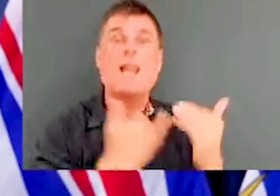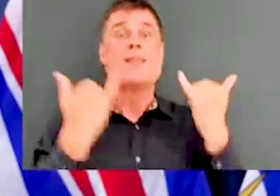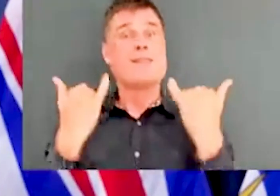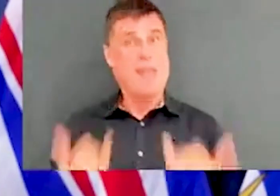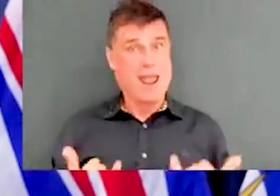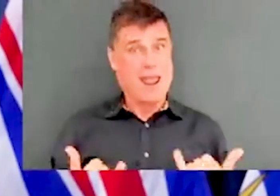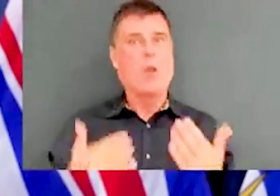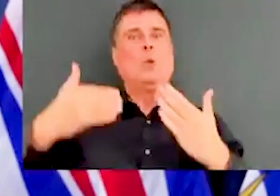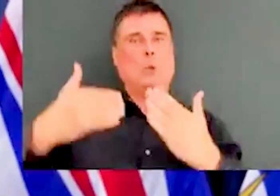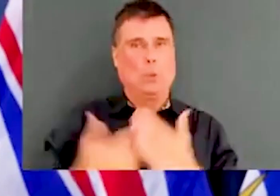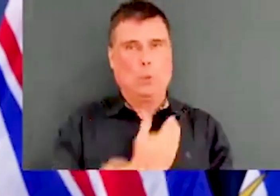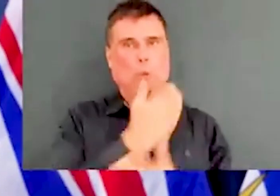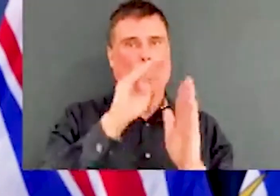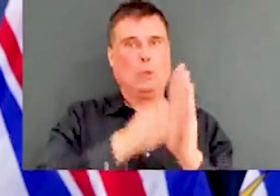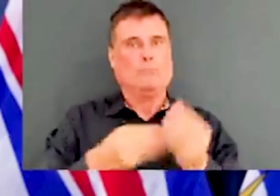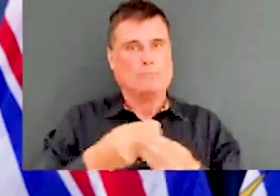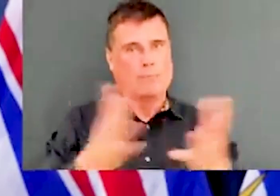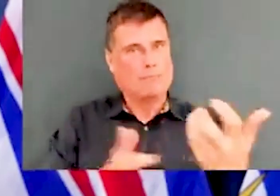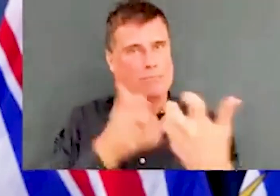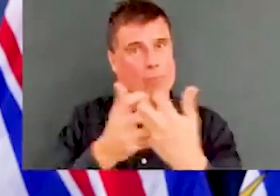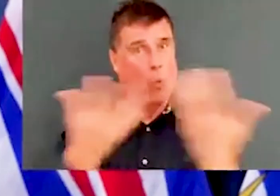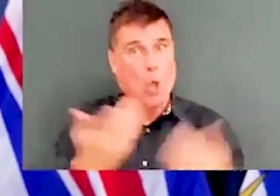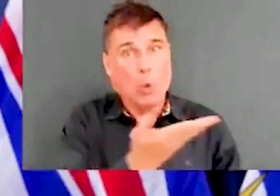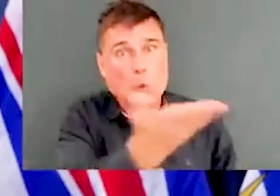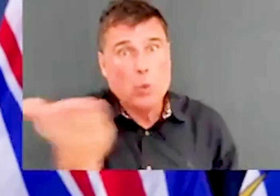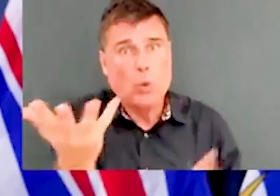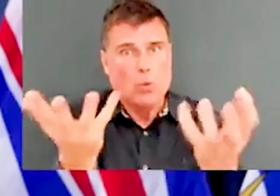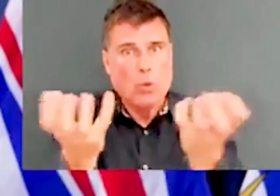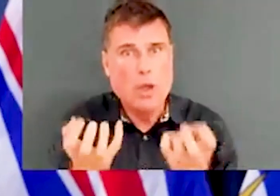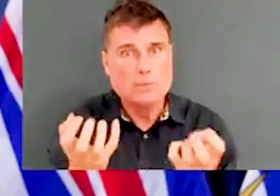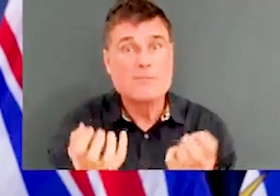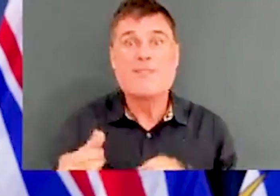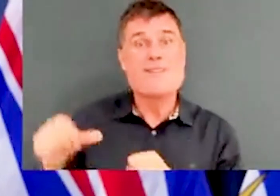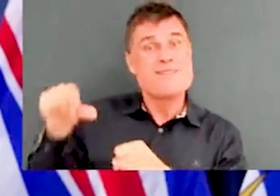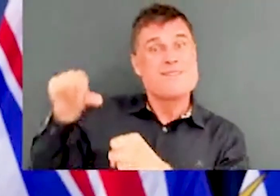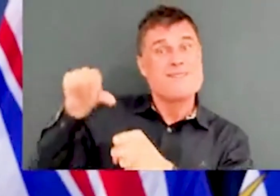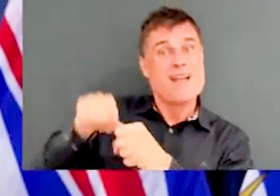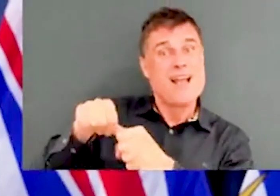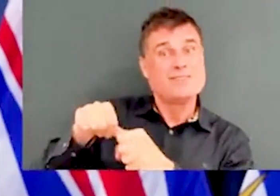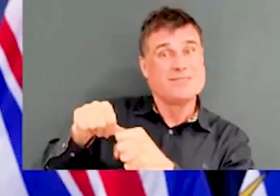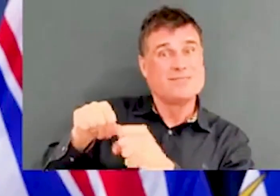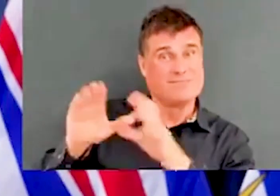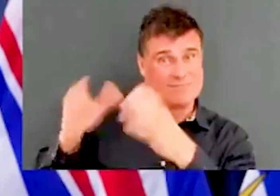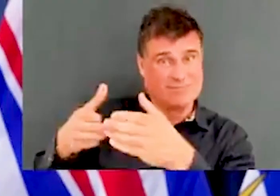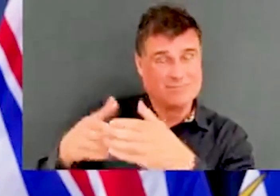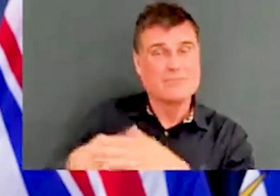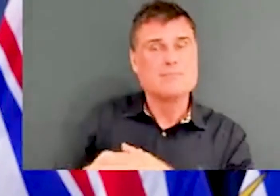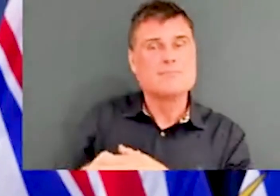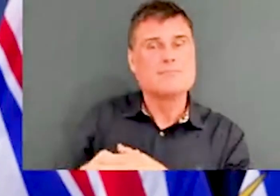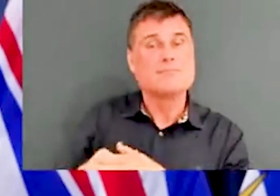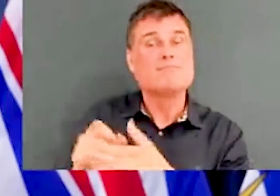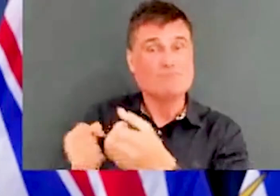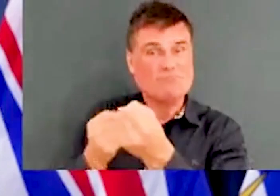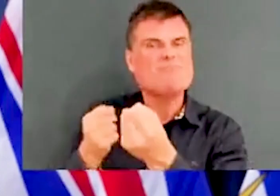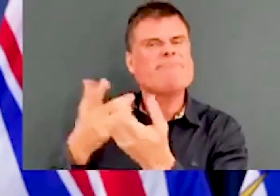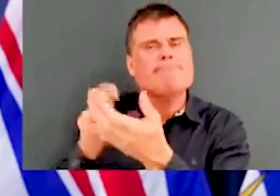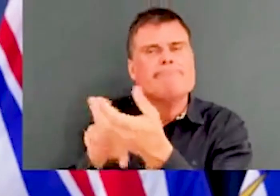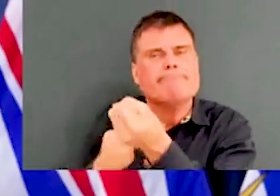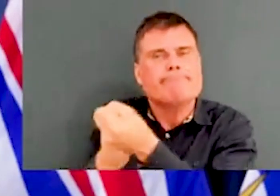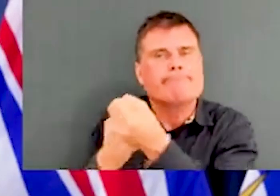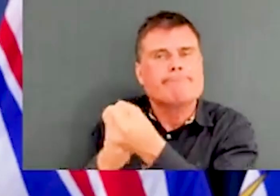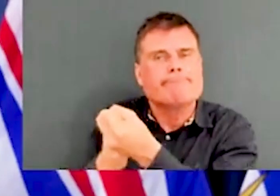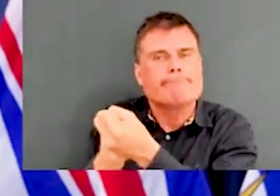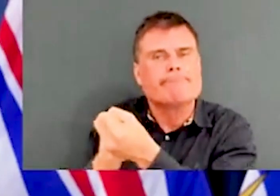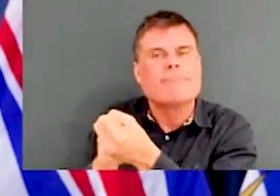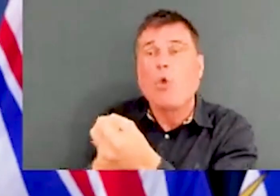programs identified by the independent assessment as inefficient and outdated. Specifically,